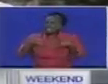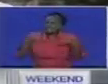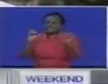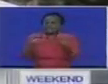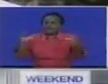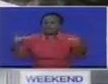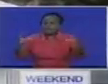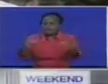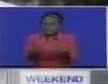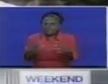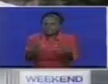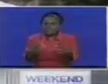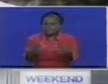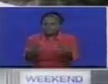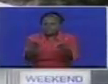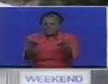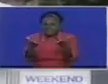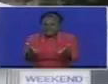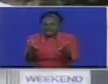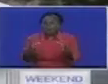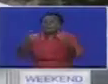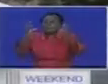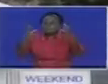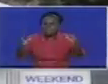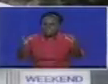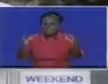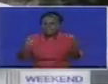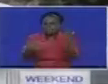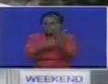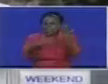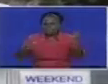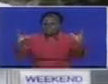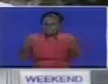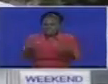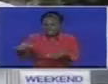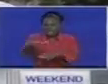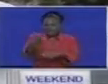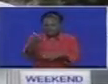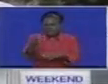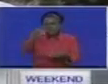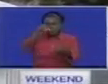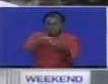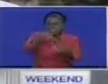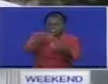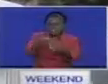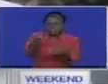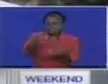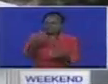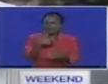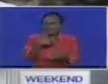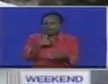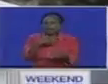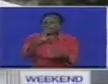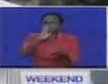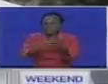party, which is now the biggest and the most popular party within this region, within the East African region, to be